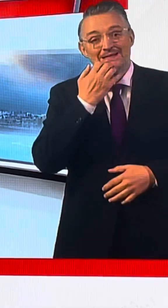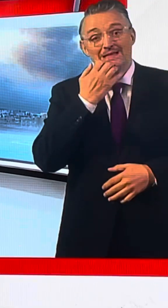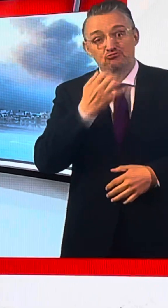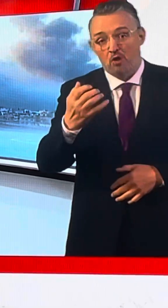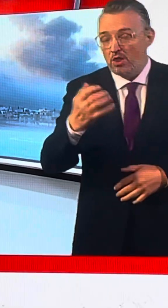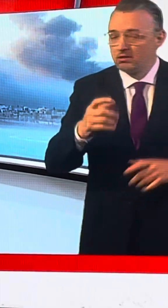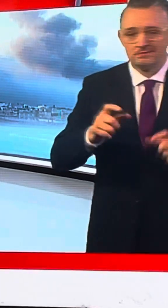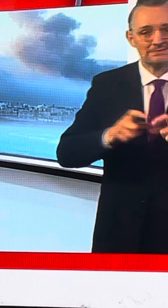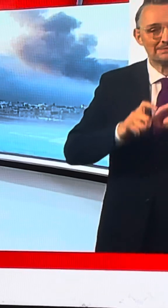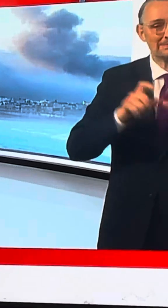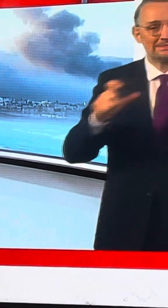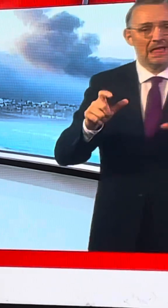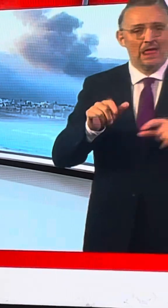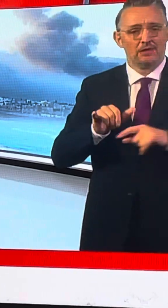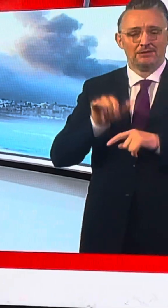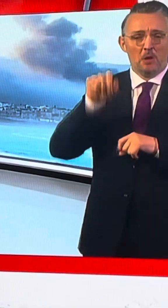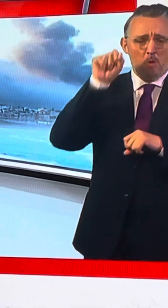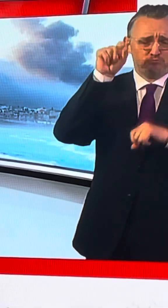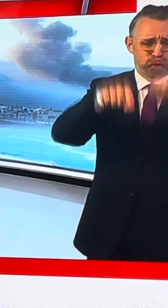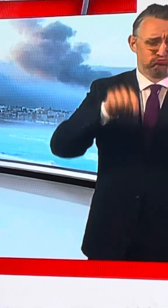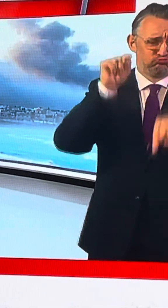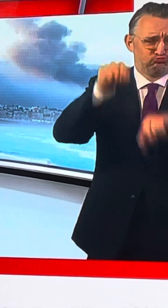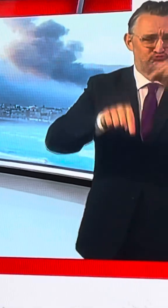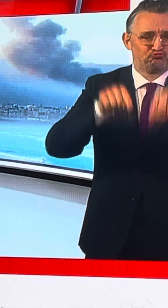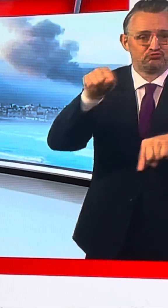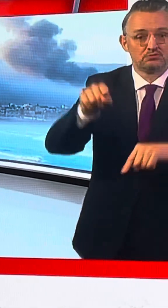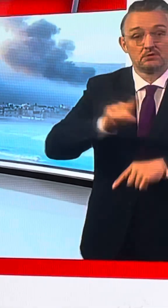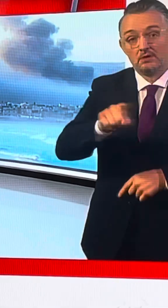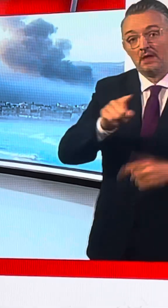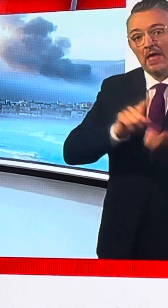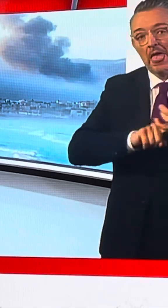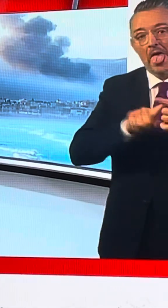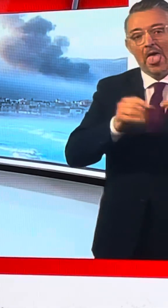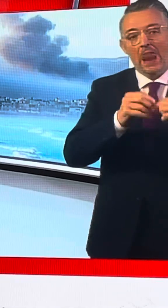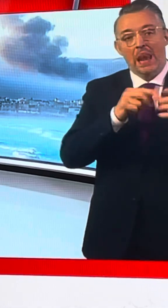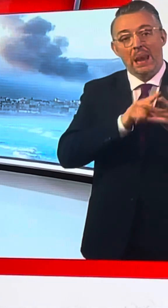extensive further airstrikes on southern Lebanon, with the Lebanese Health Ministry reporting that 22